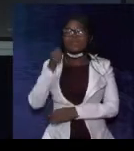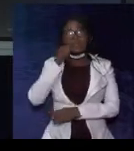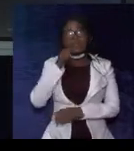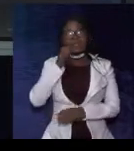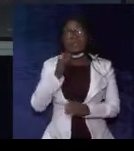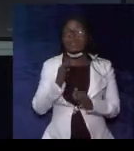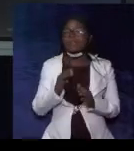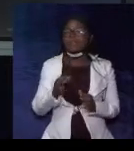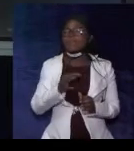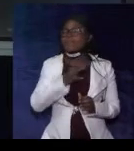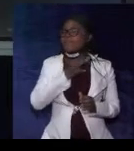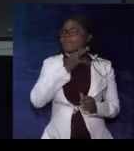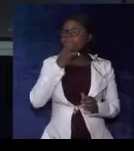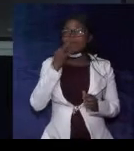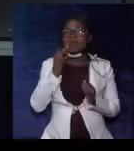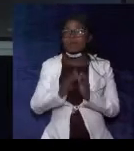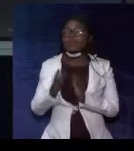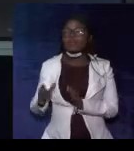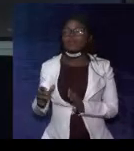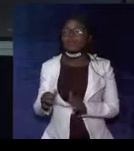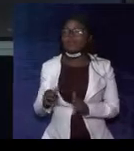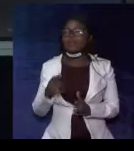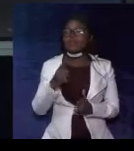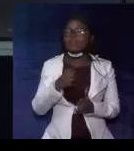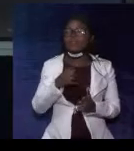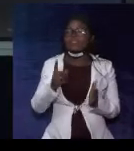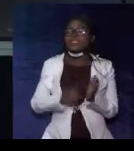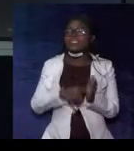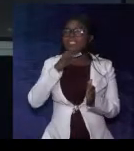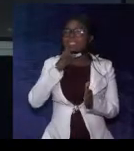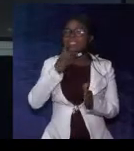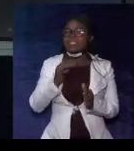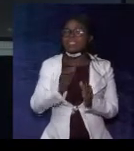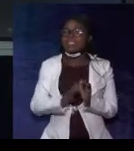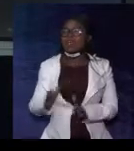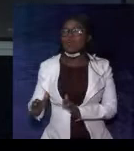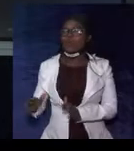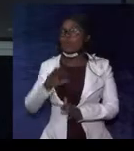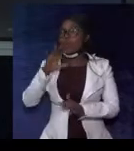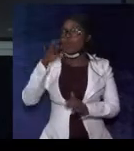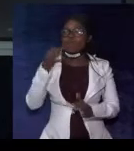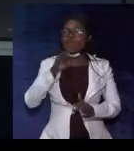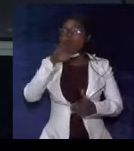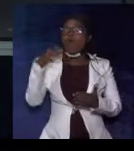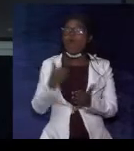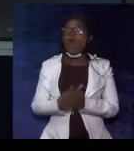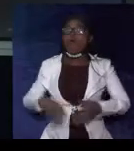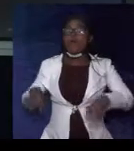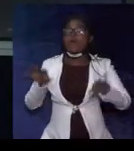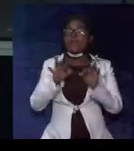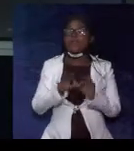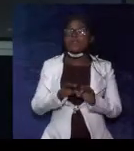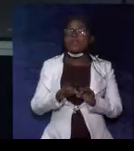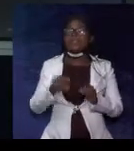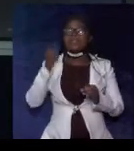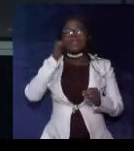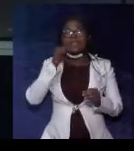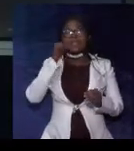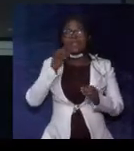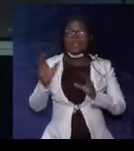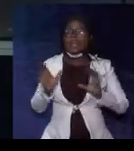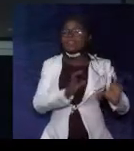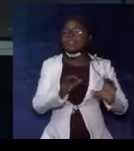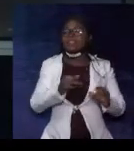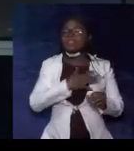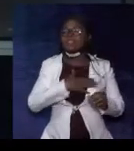Daily farm record. What do we use this for? This is the record of all important daily